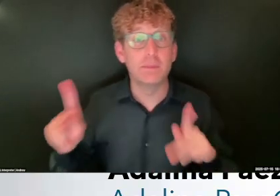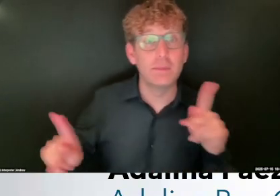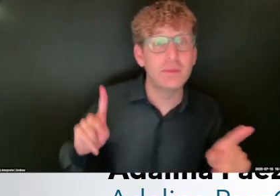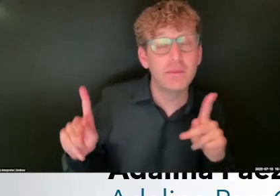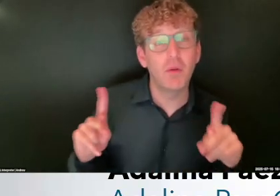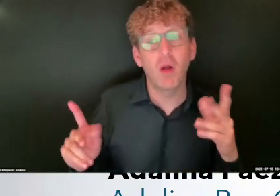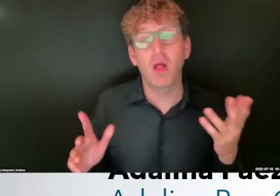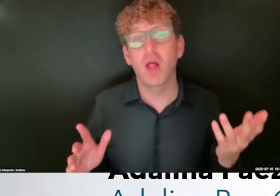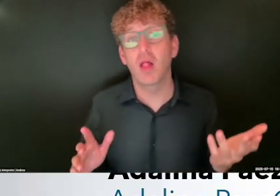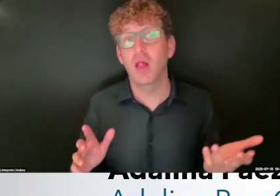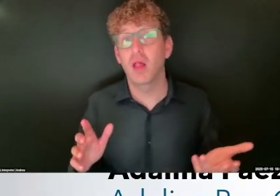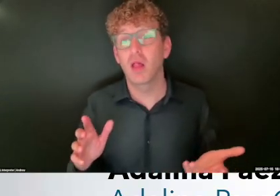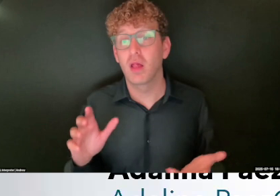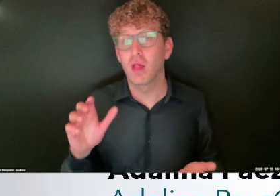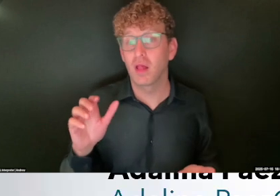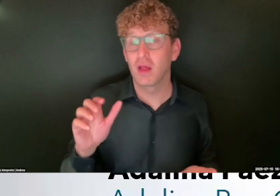they'd like to talk about.